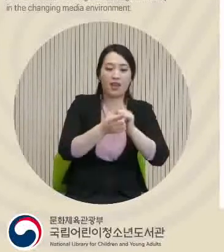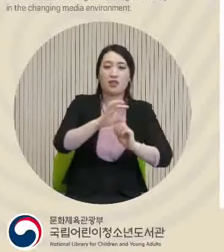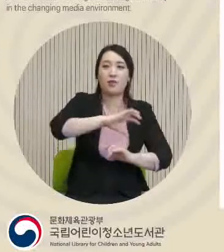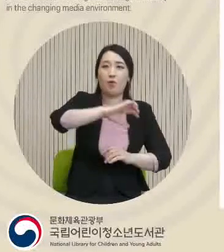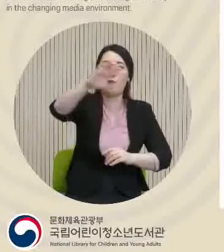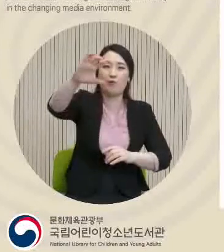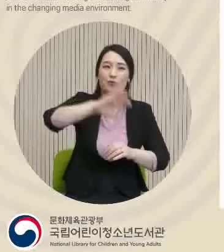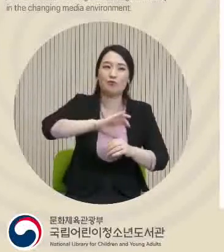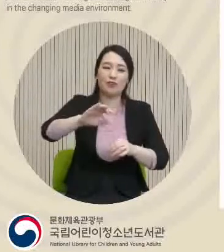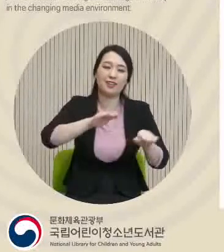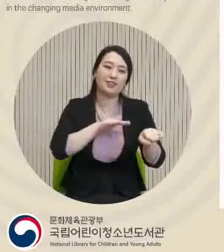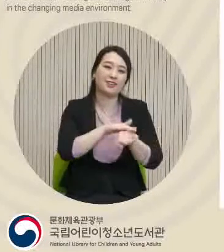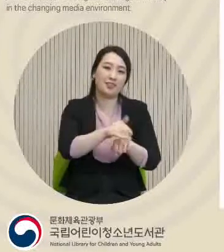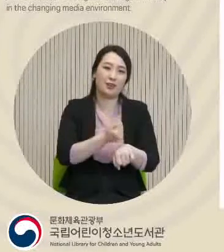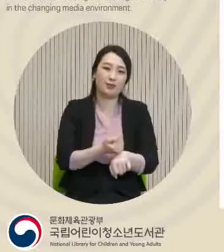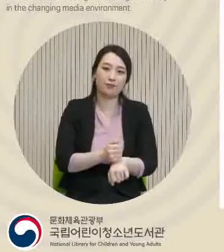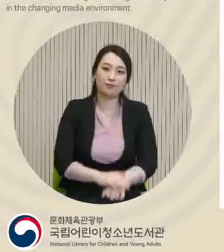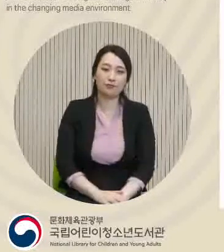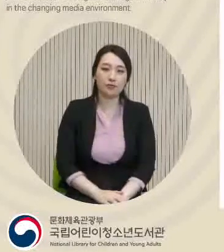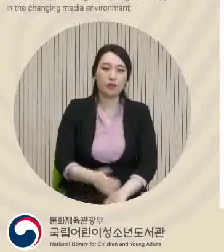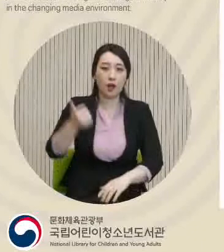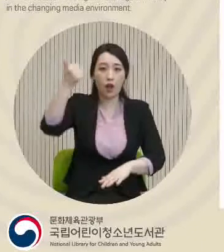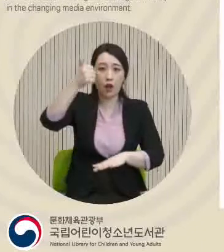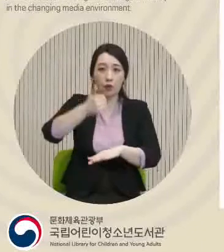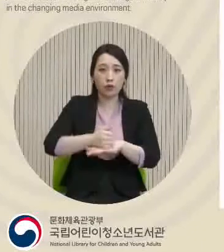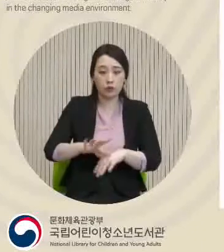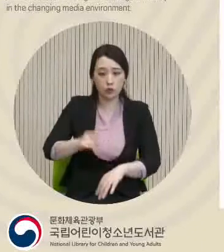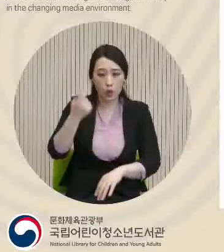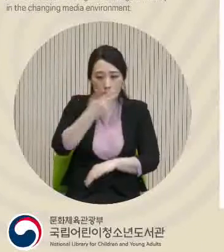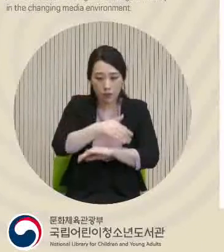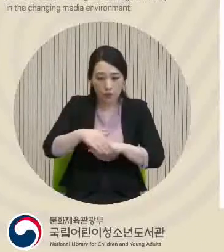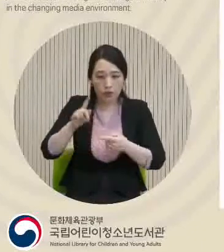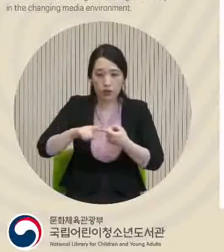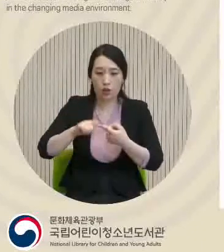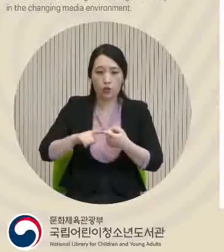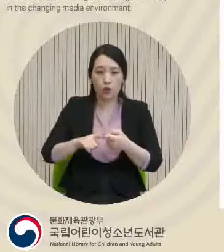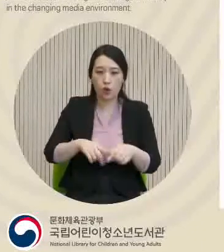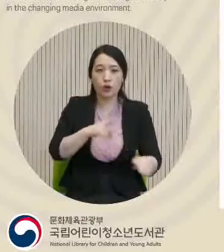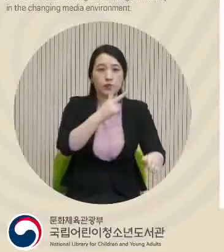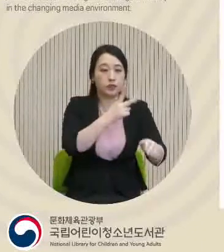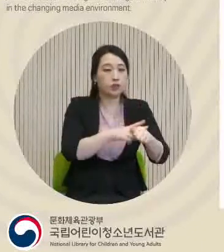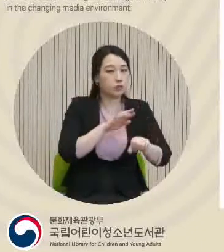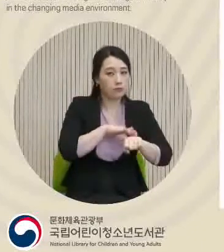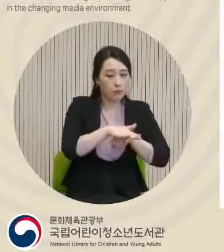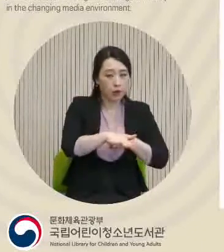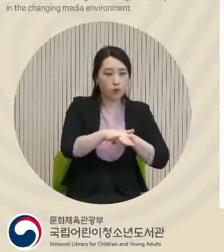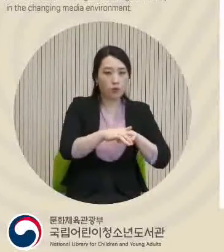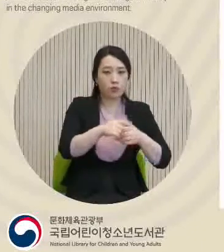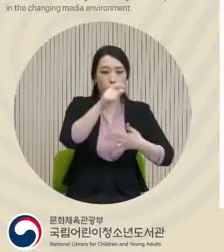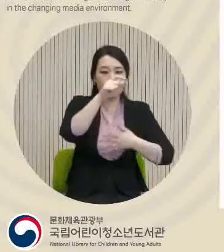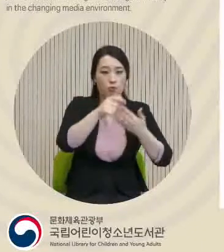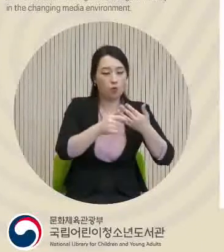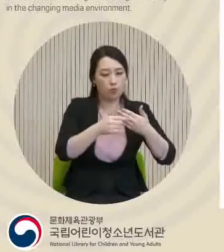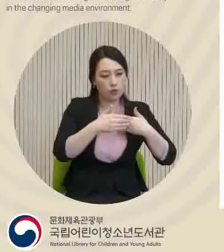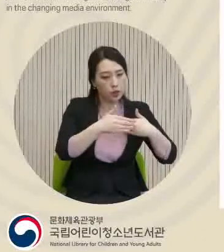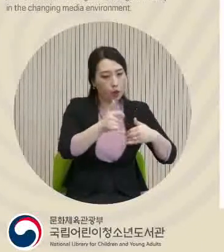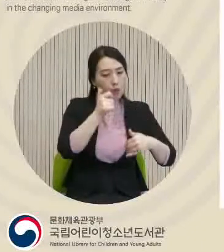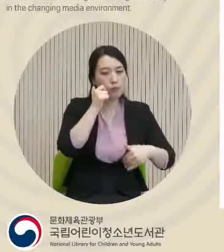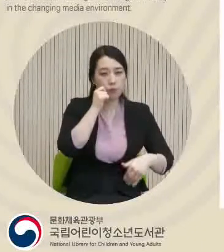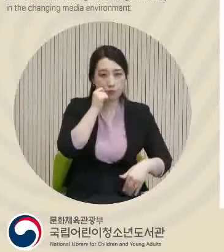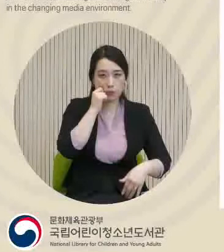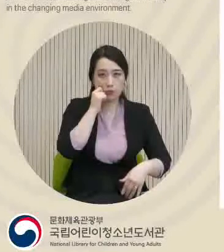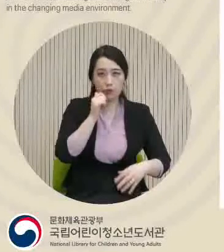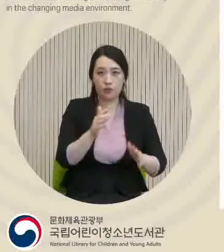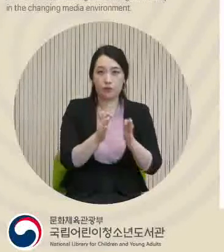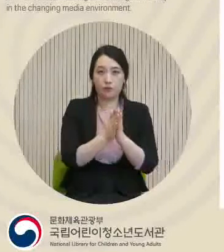we sent a guide to them on how to use it via email.